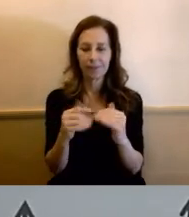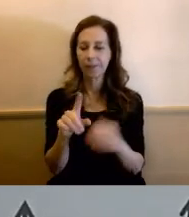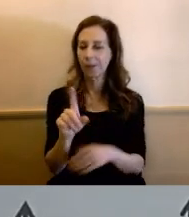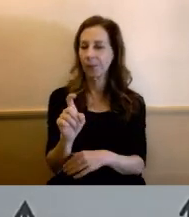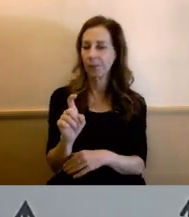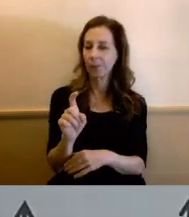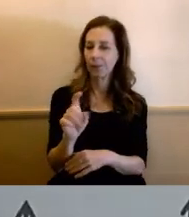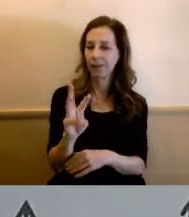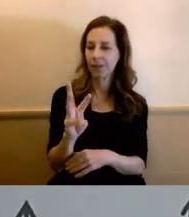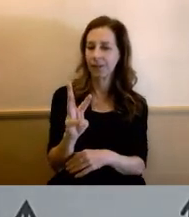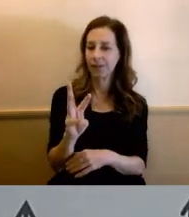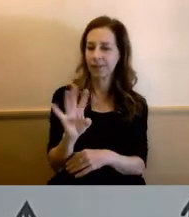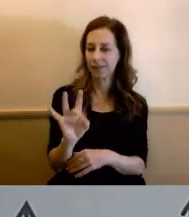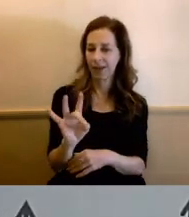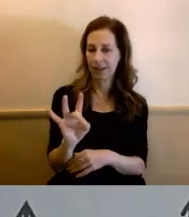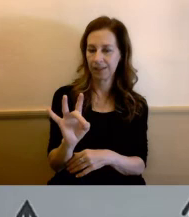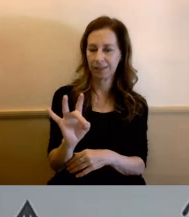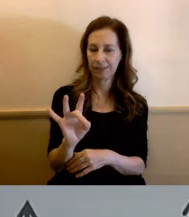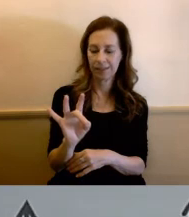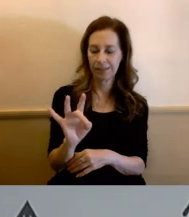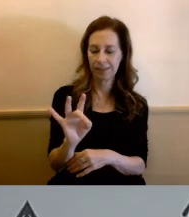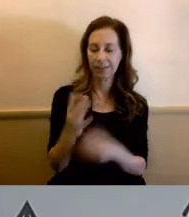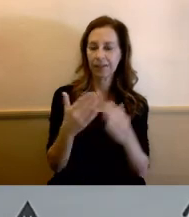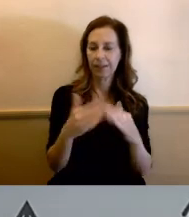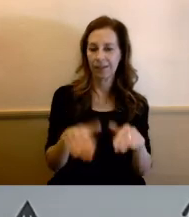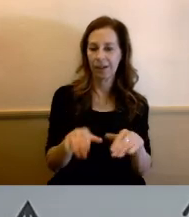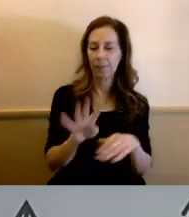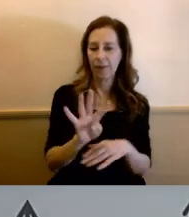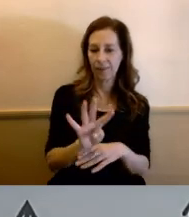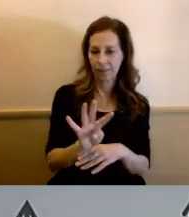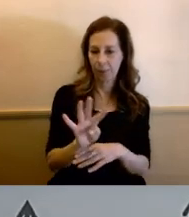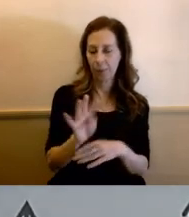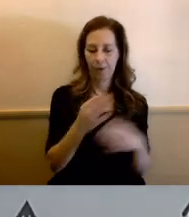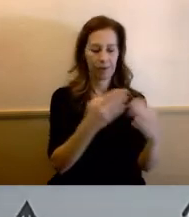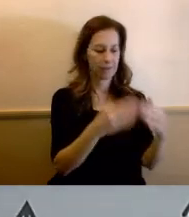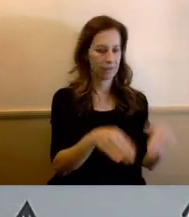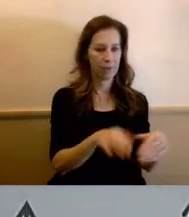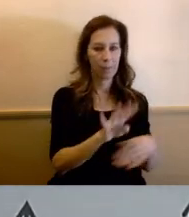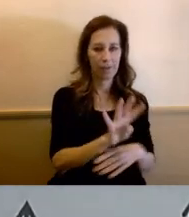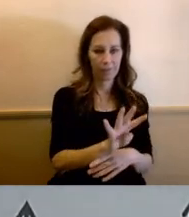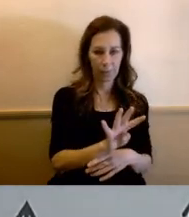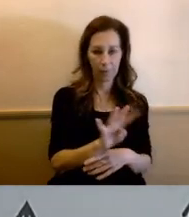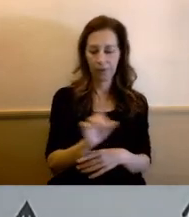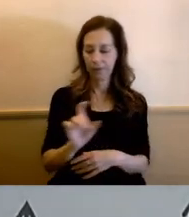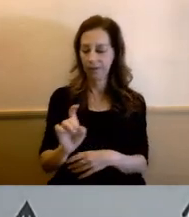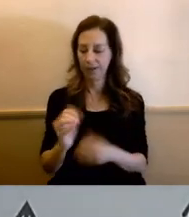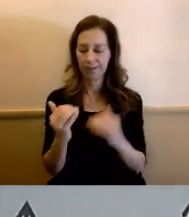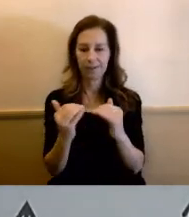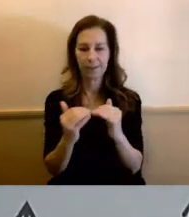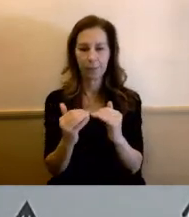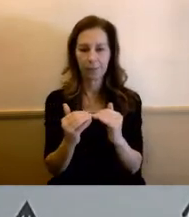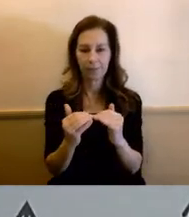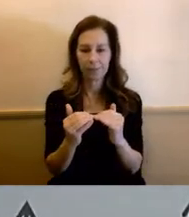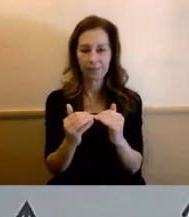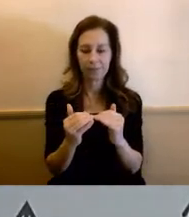168 divided by 4 divided by 4. X equals